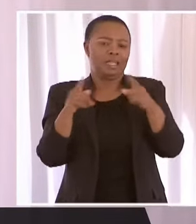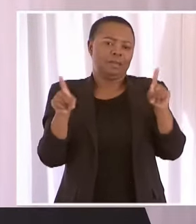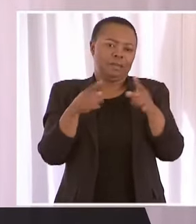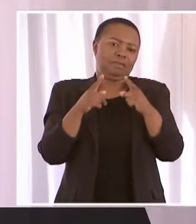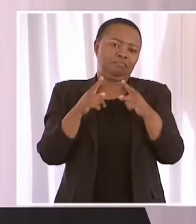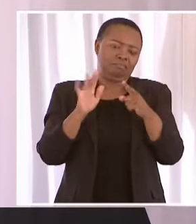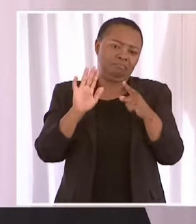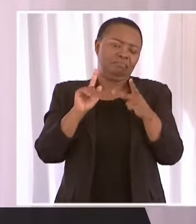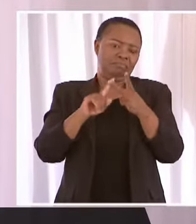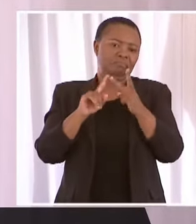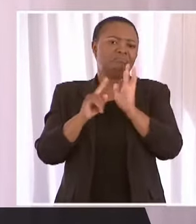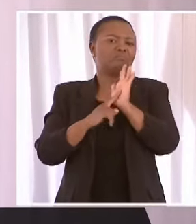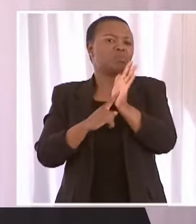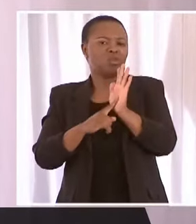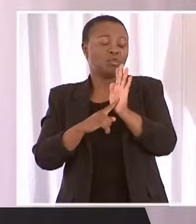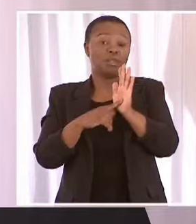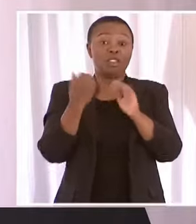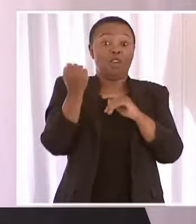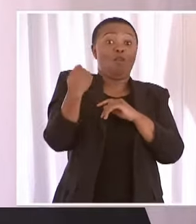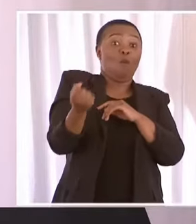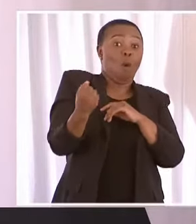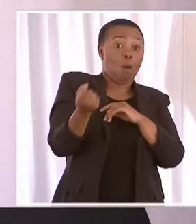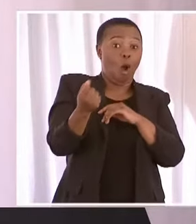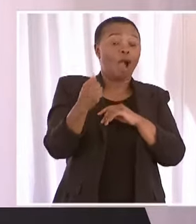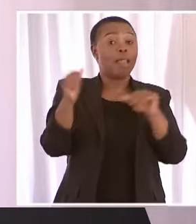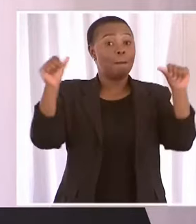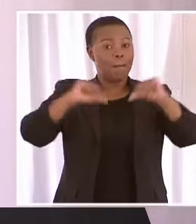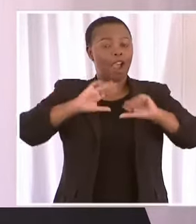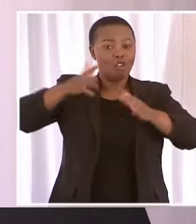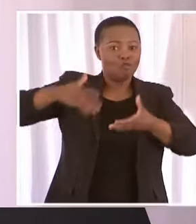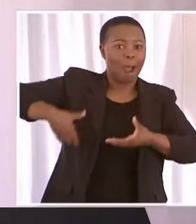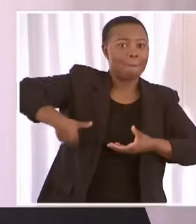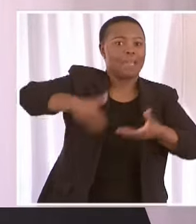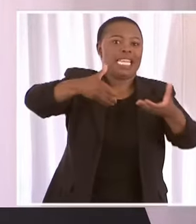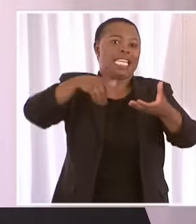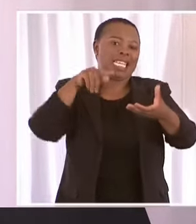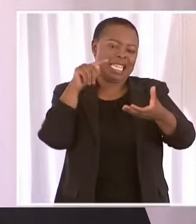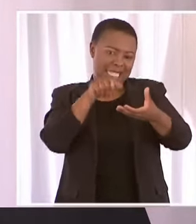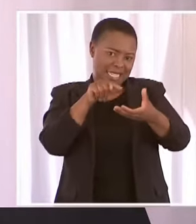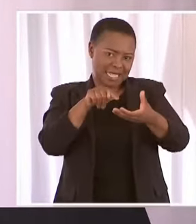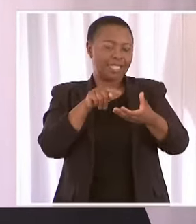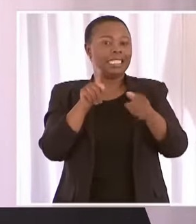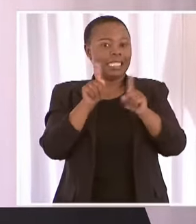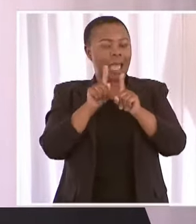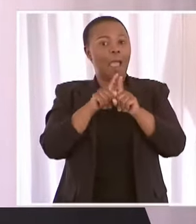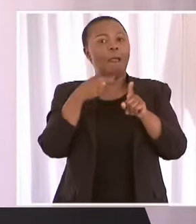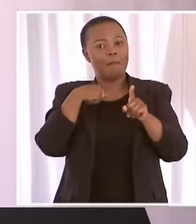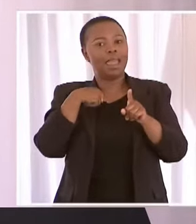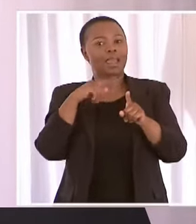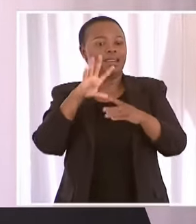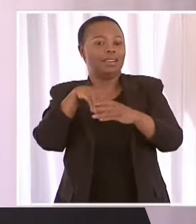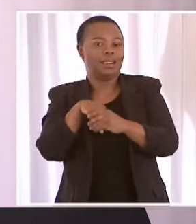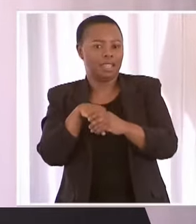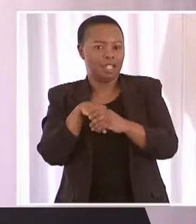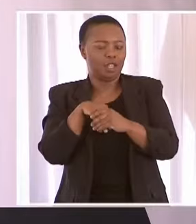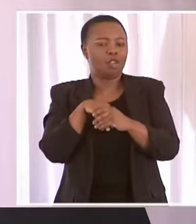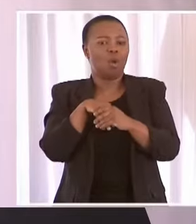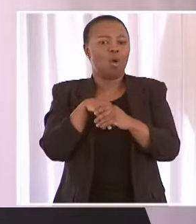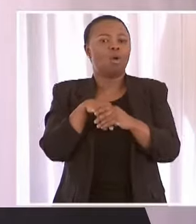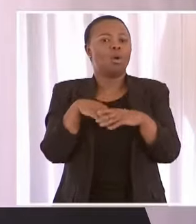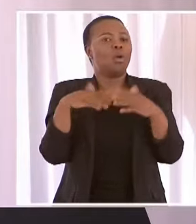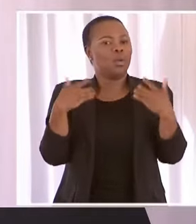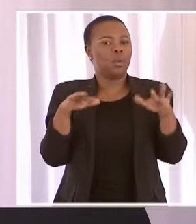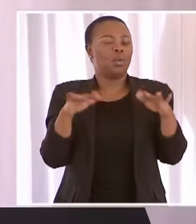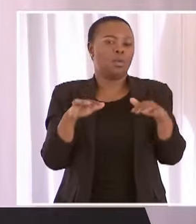fiction, football, and after his return home, rugby. Although, as an Arsenal fan myself, his explanation of why he supported West